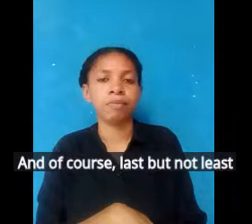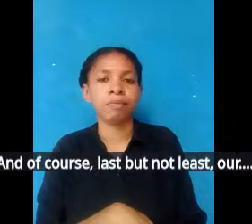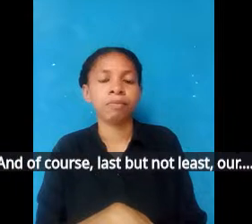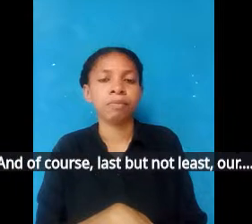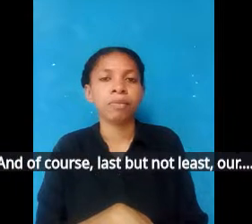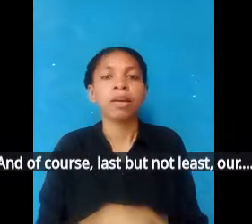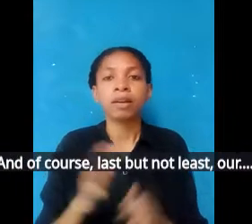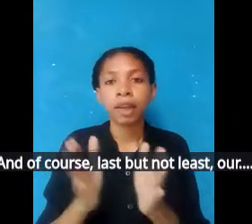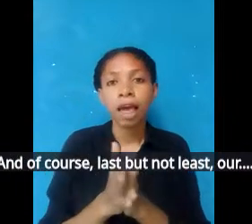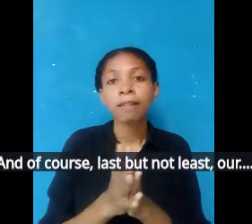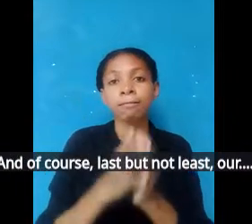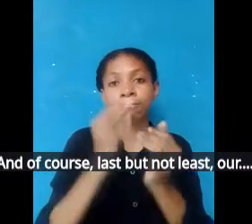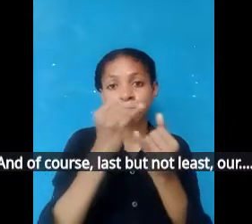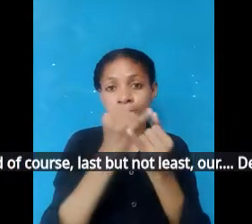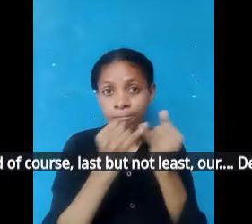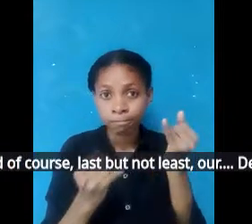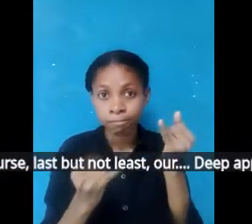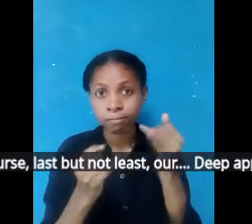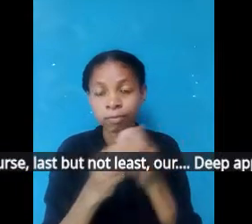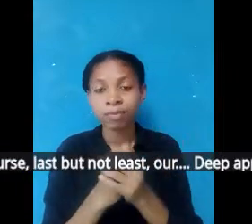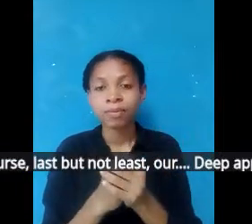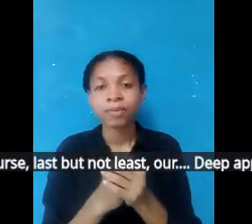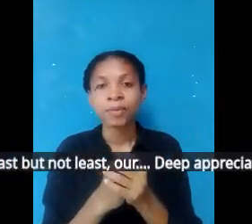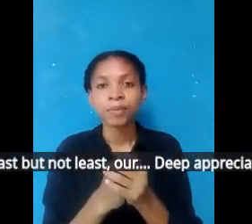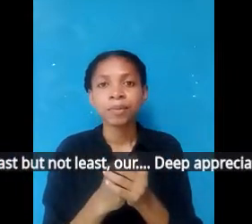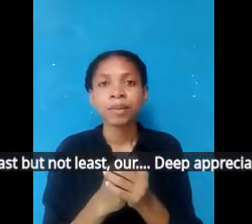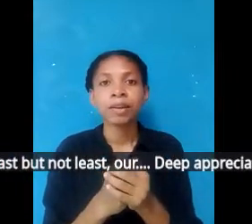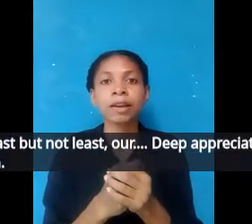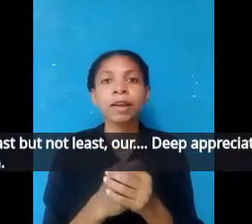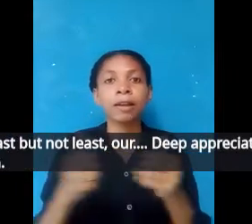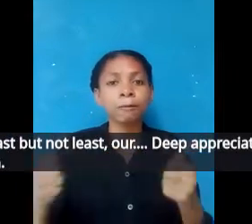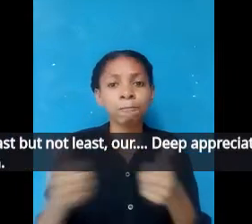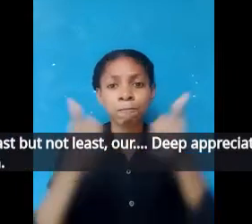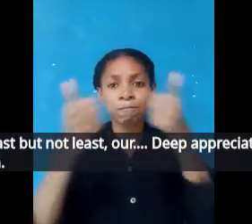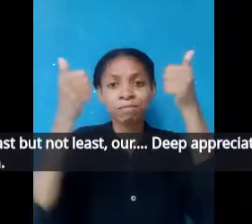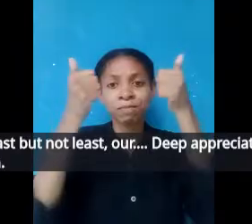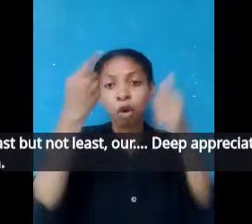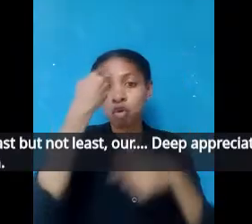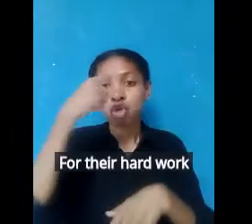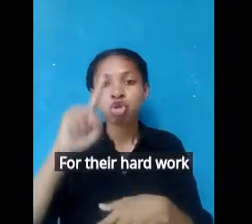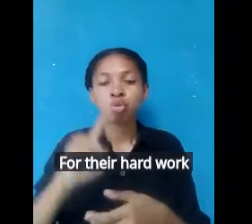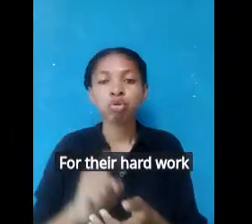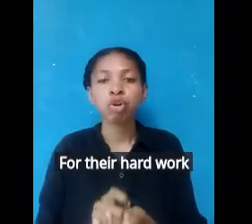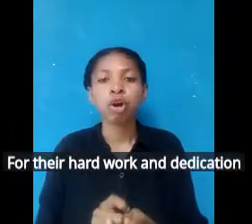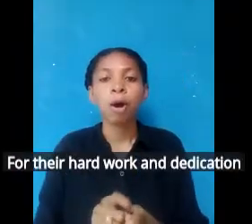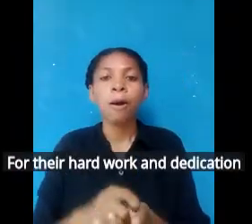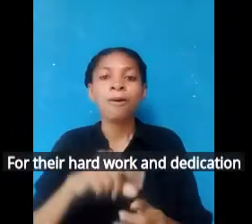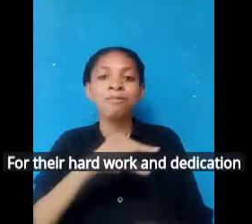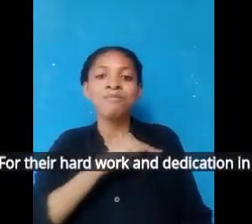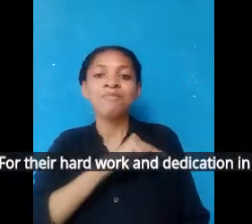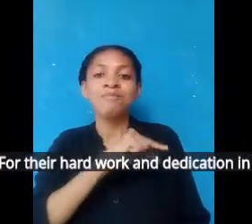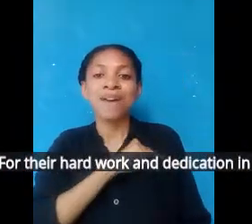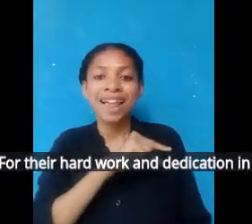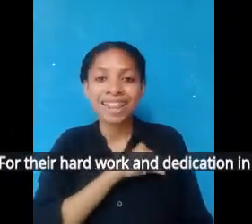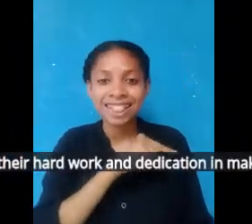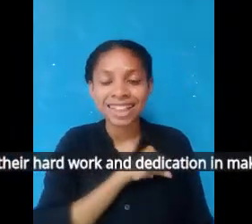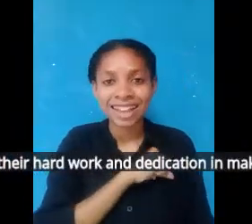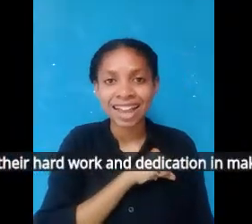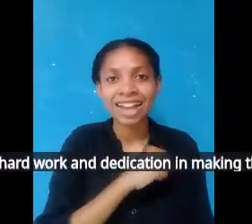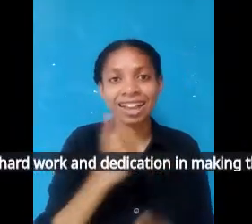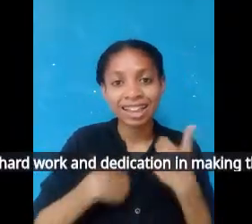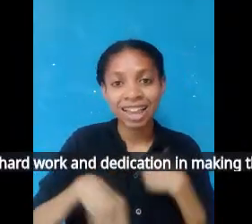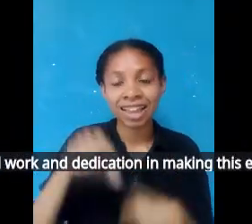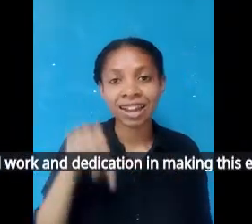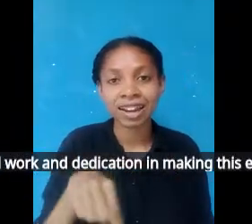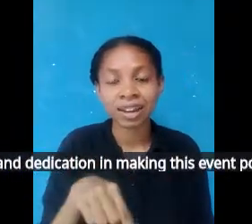deep appreciation goes to the organizing team for their hard work and dedication in making this event possible